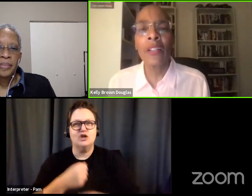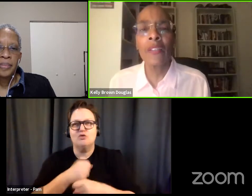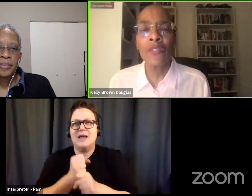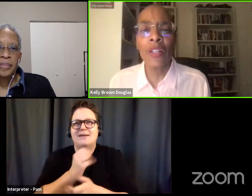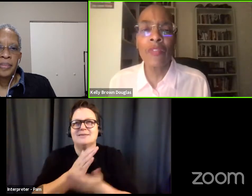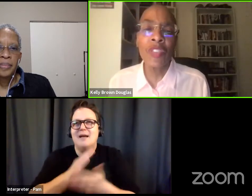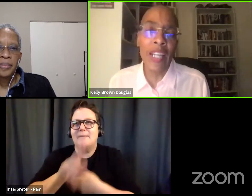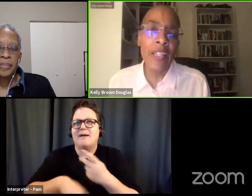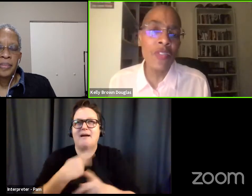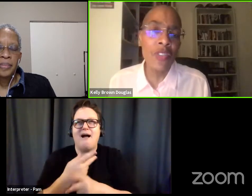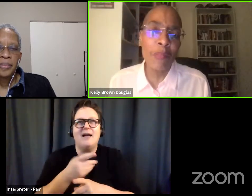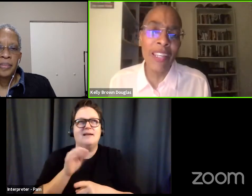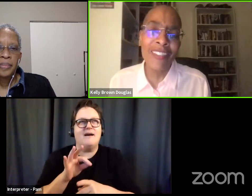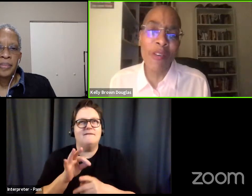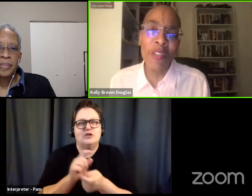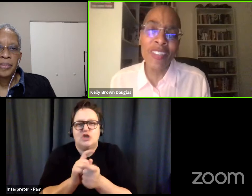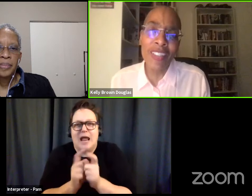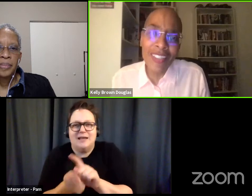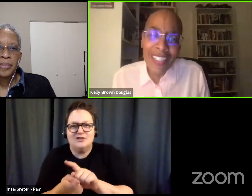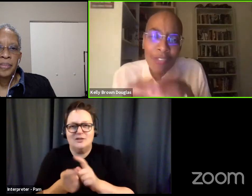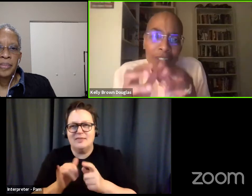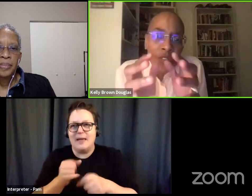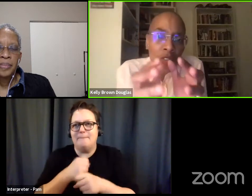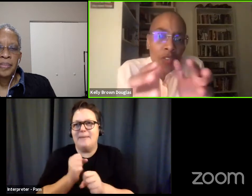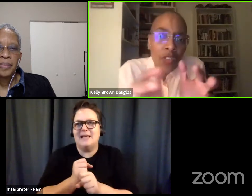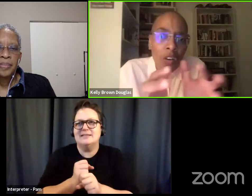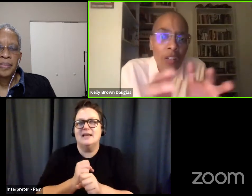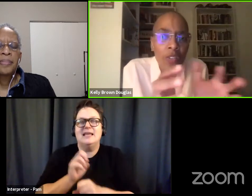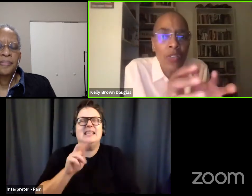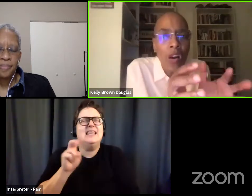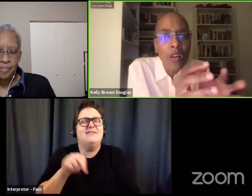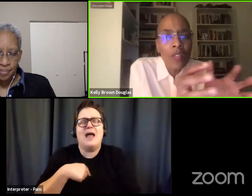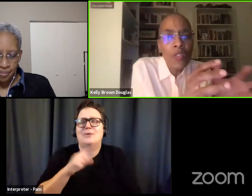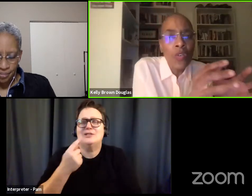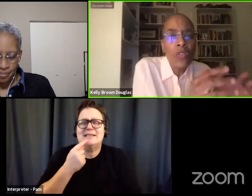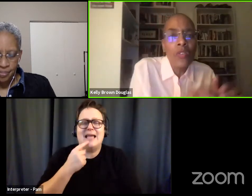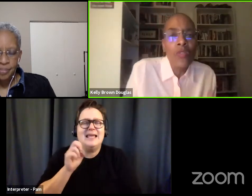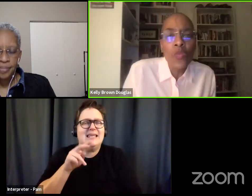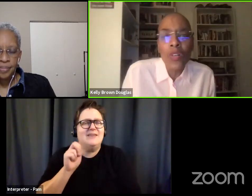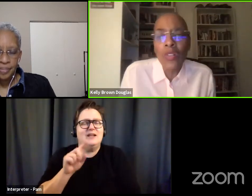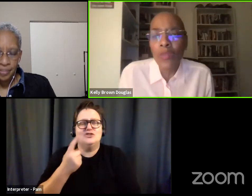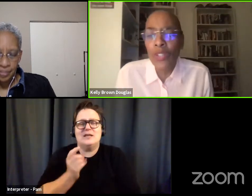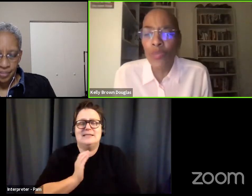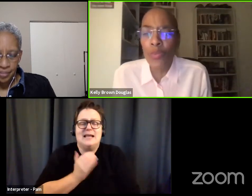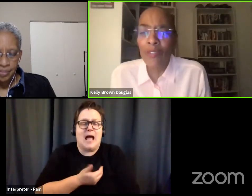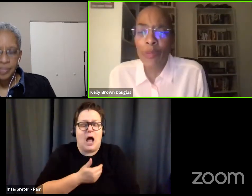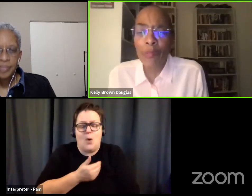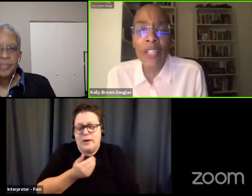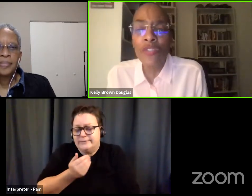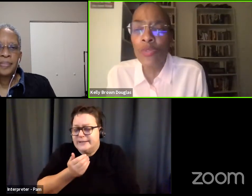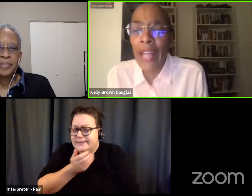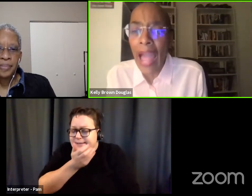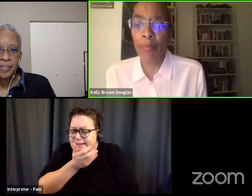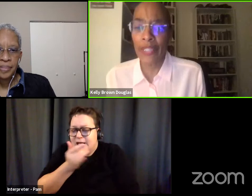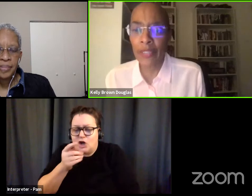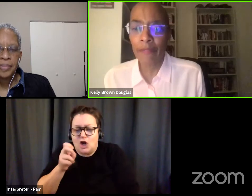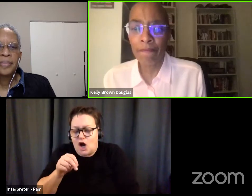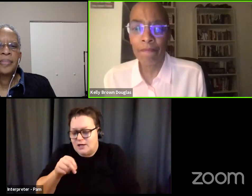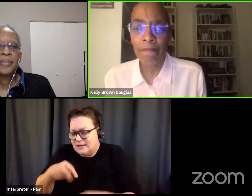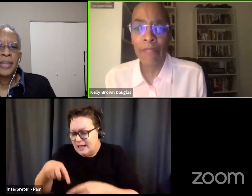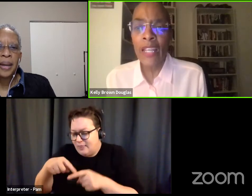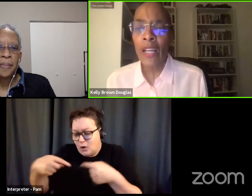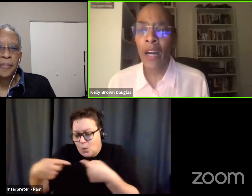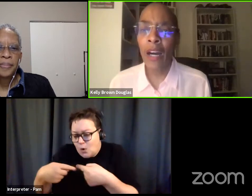kind of change that makes, I always say, even if it's just in our little garden of the corner of the world in which we have been blessed to inhabit.